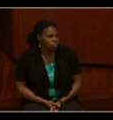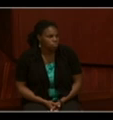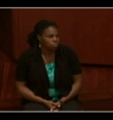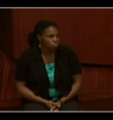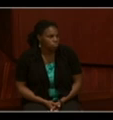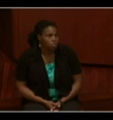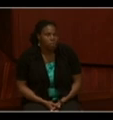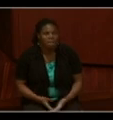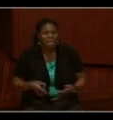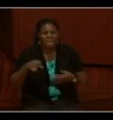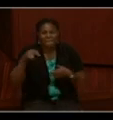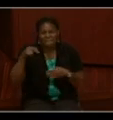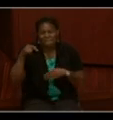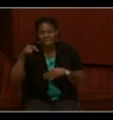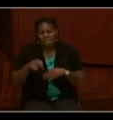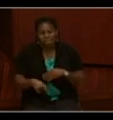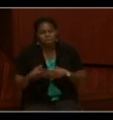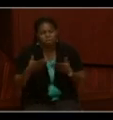These interrogations